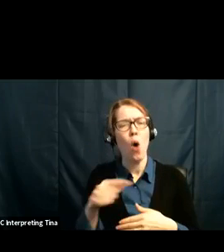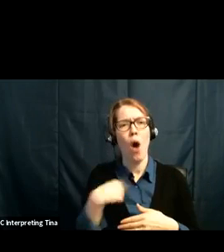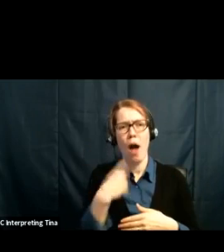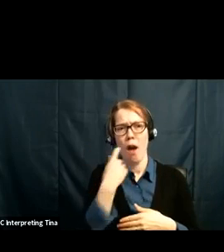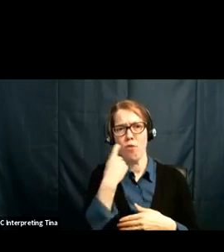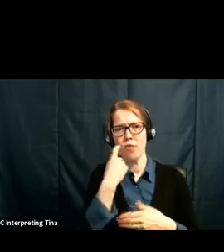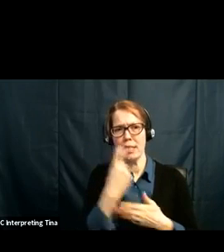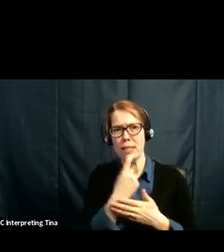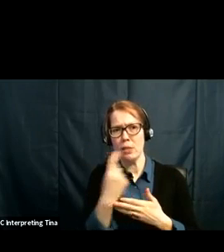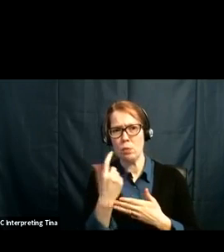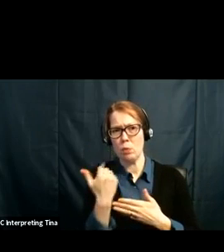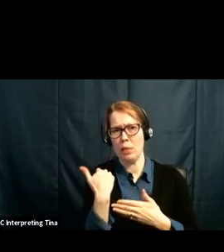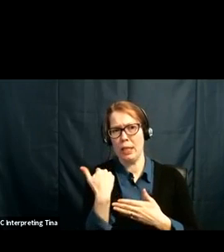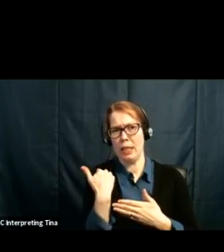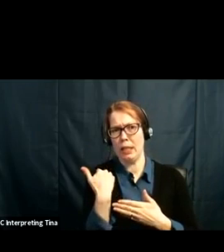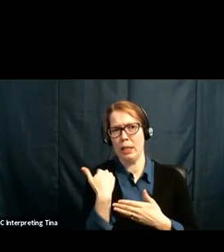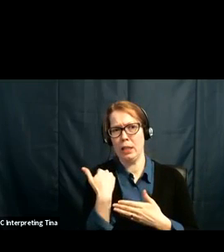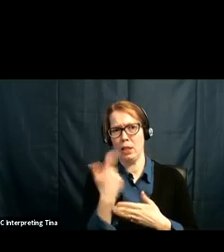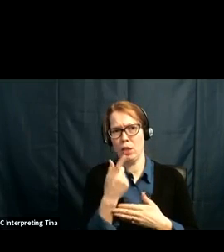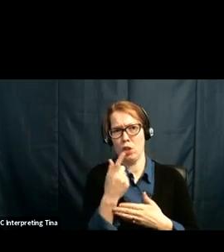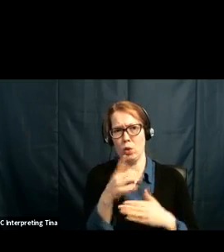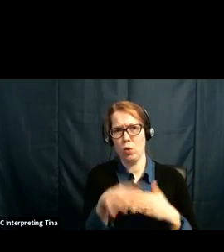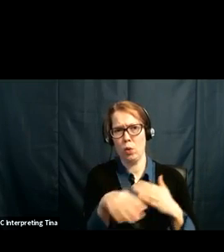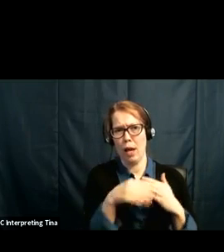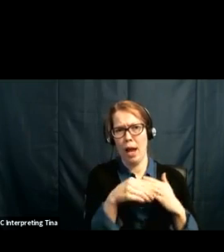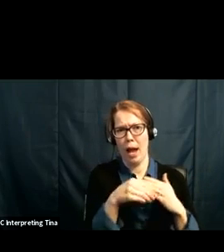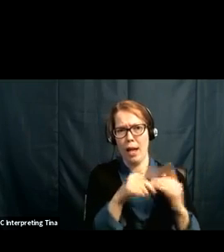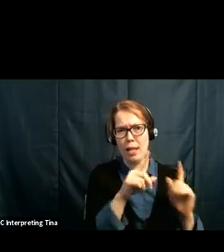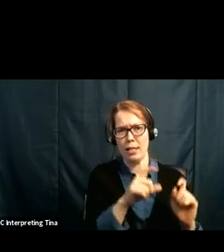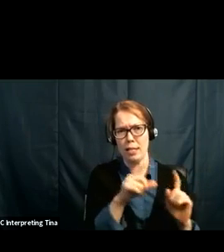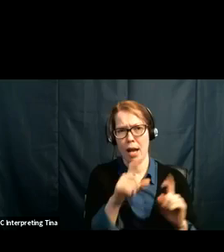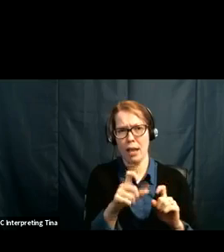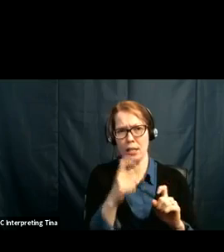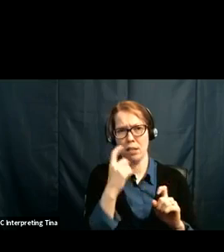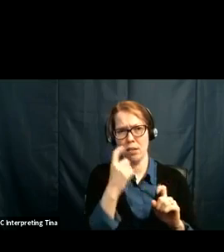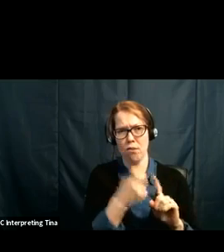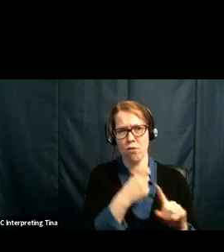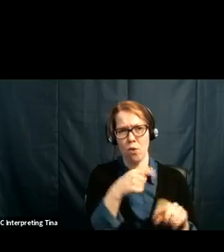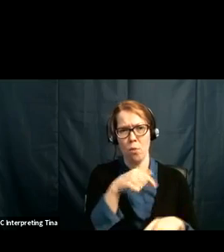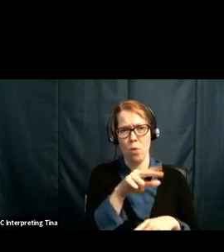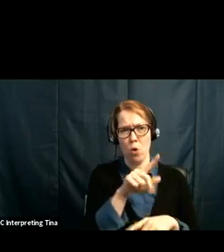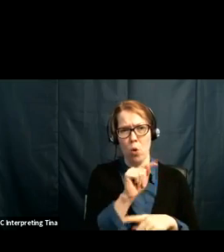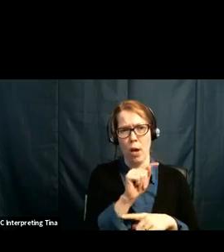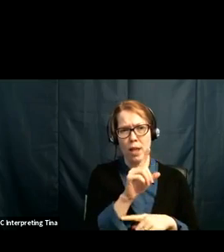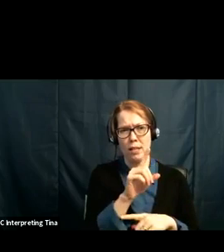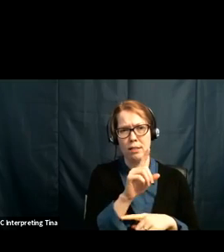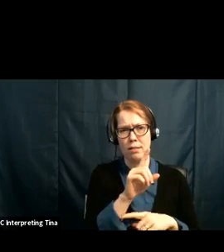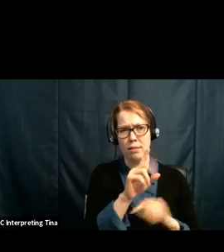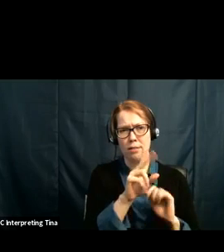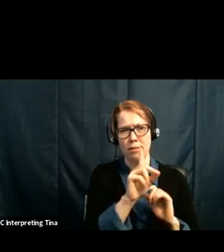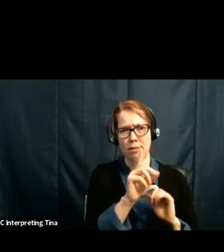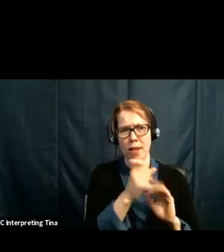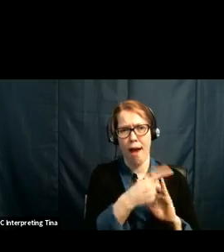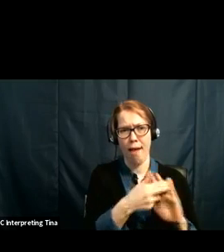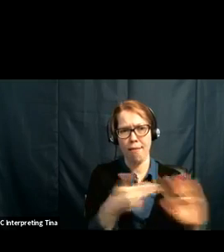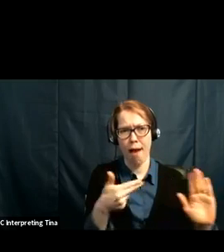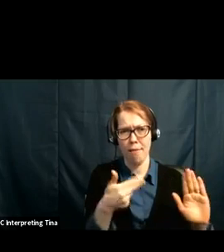recent week, you added in testing, I think from Quest Diagnostics, that was doing testing